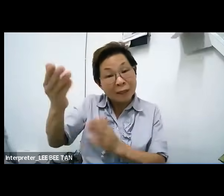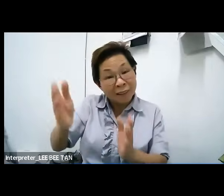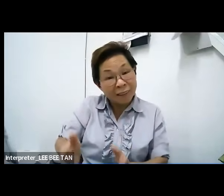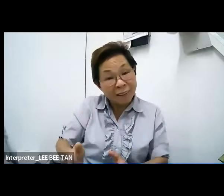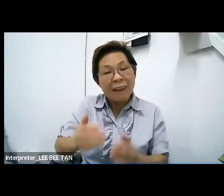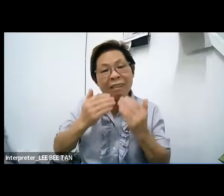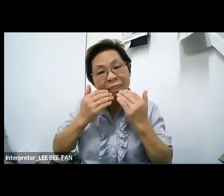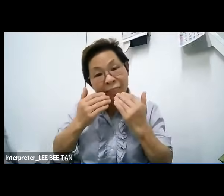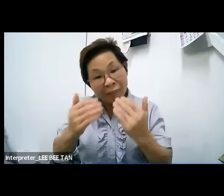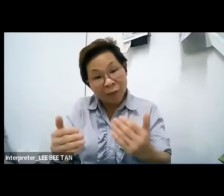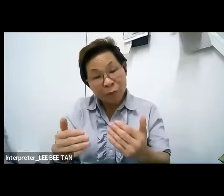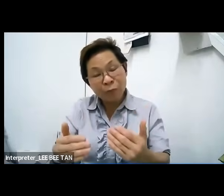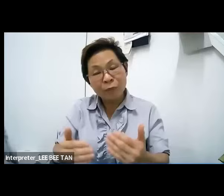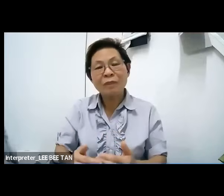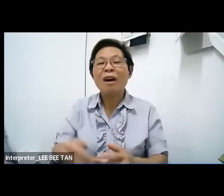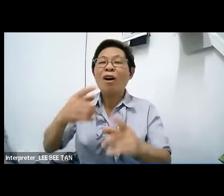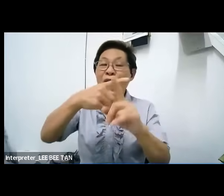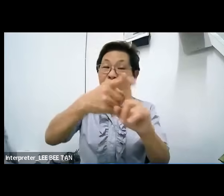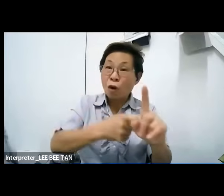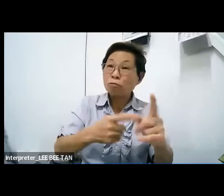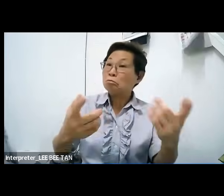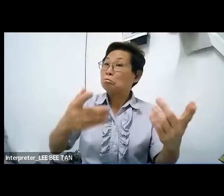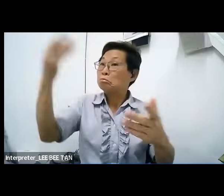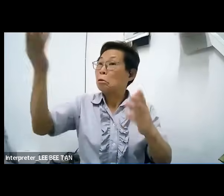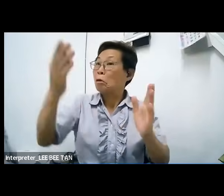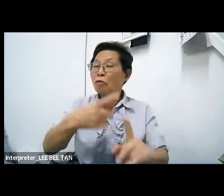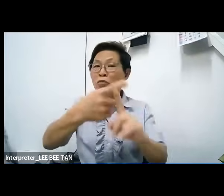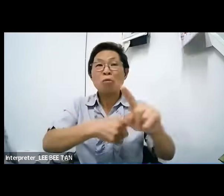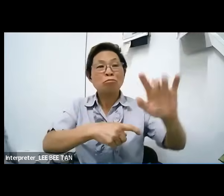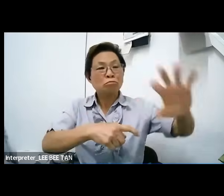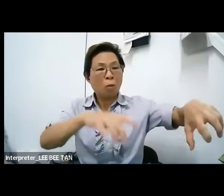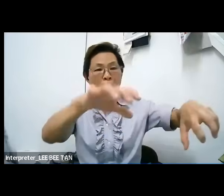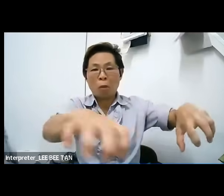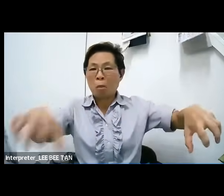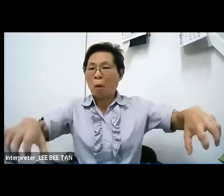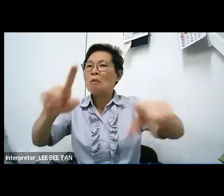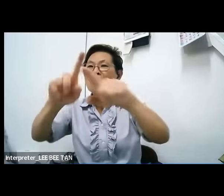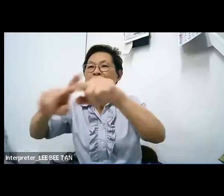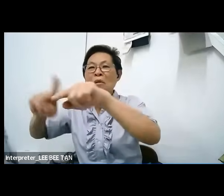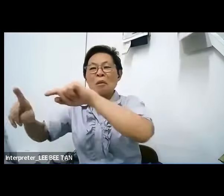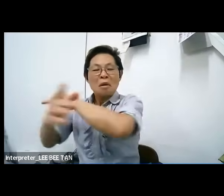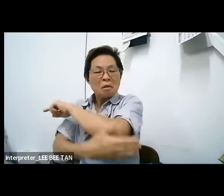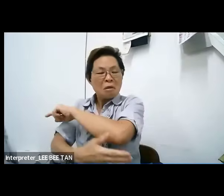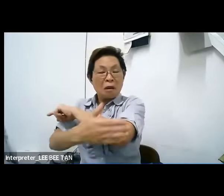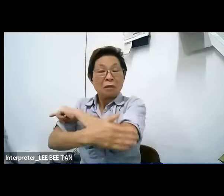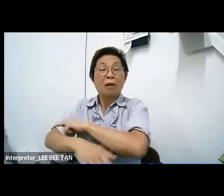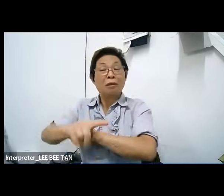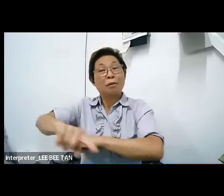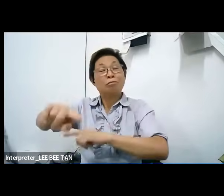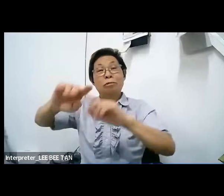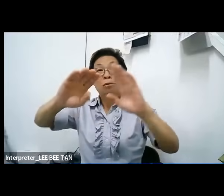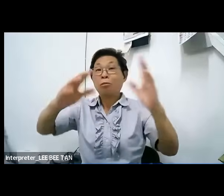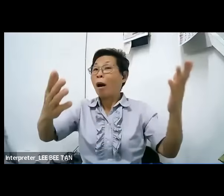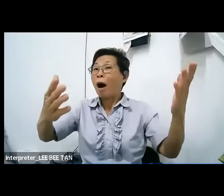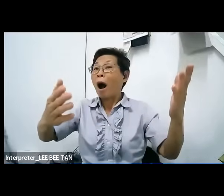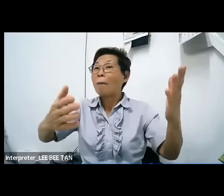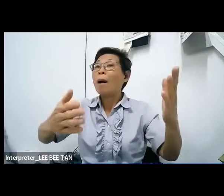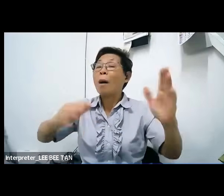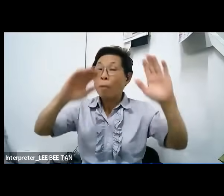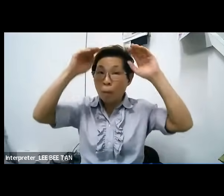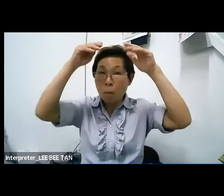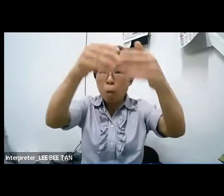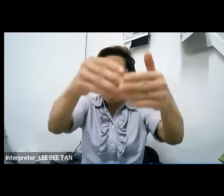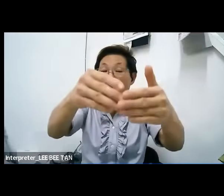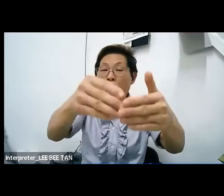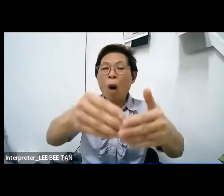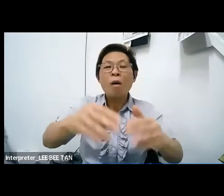who come from different areas, but they all highlight on education. First,